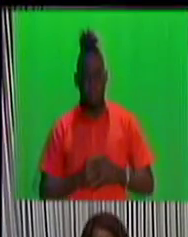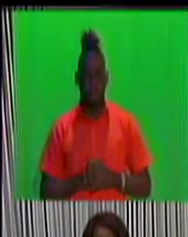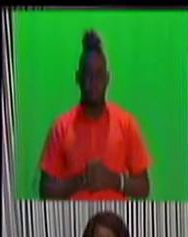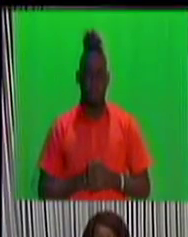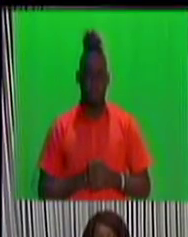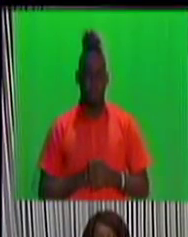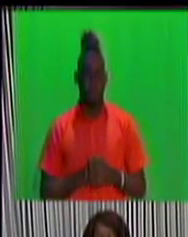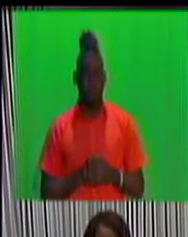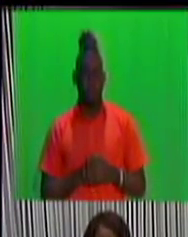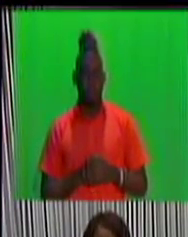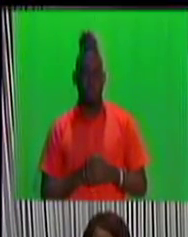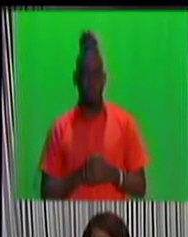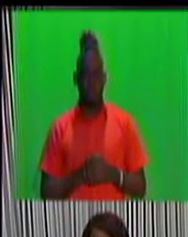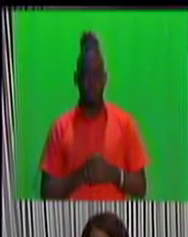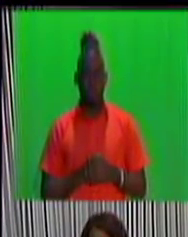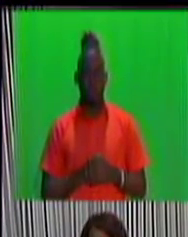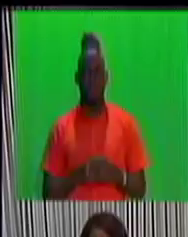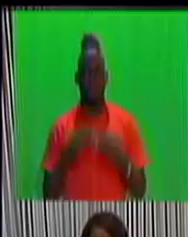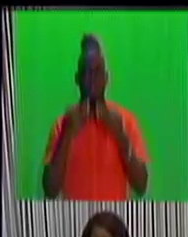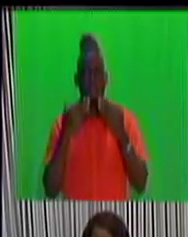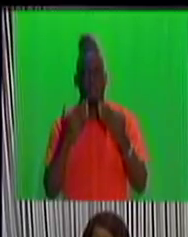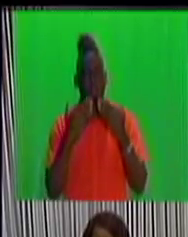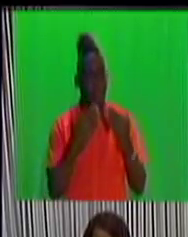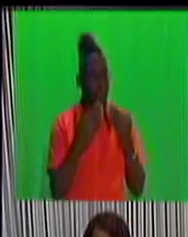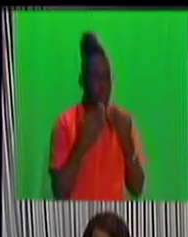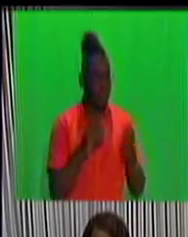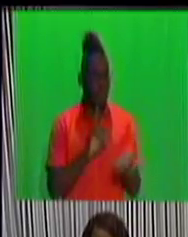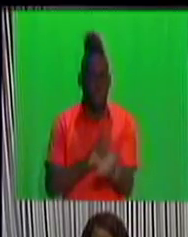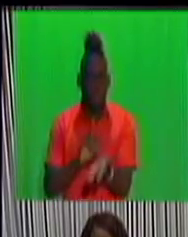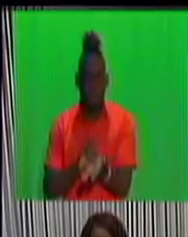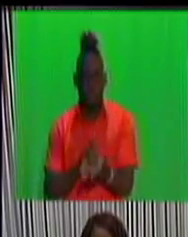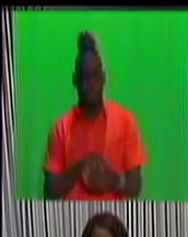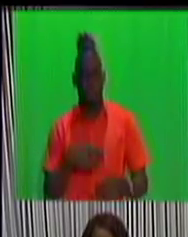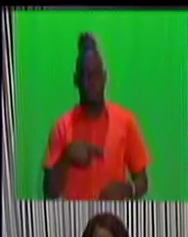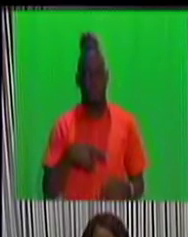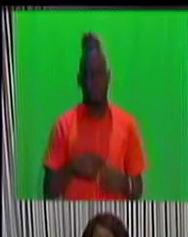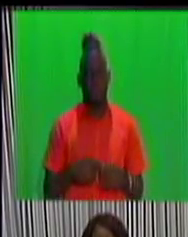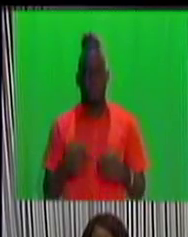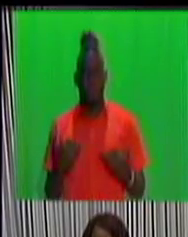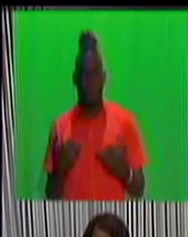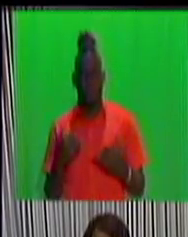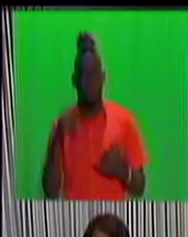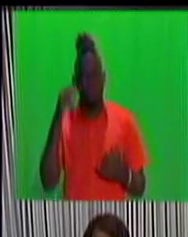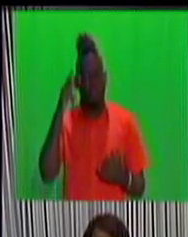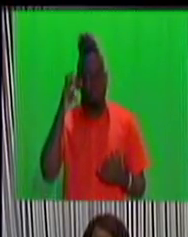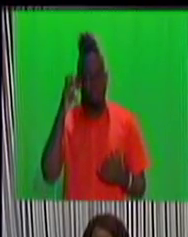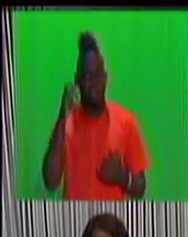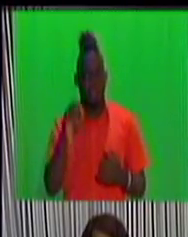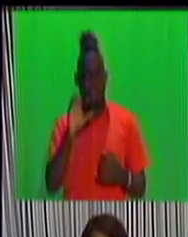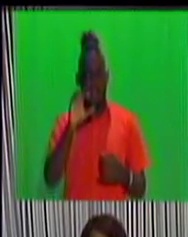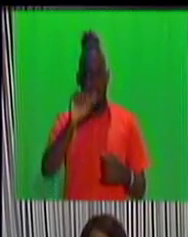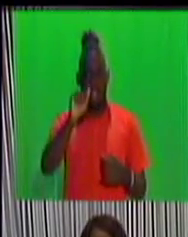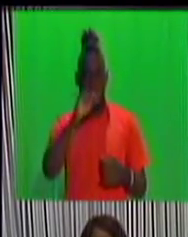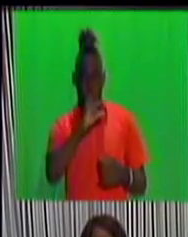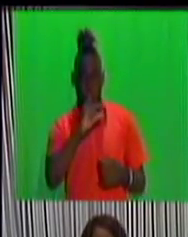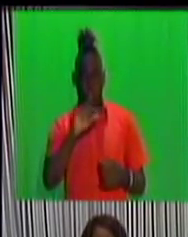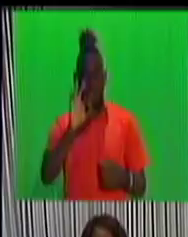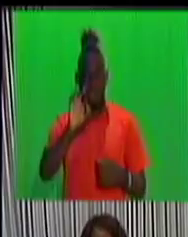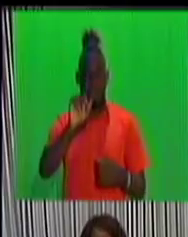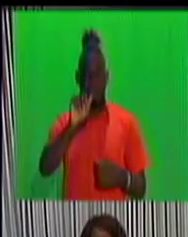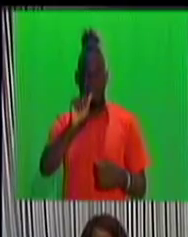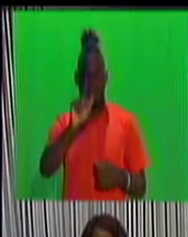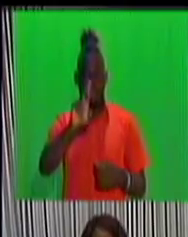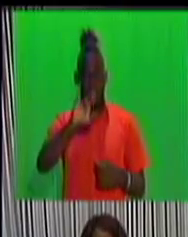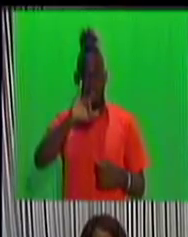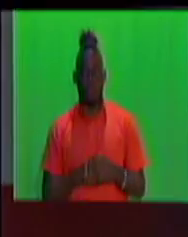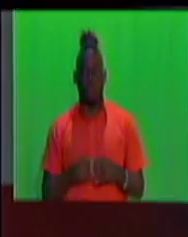System captures, stores, analyzes, manages and presents all types of geographical data on COVID-19 cases in